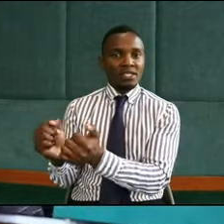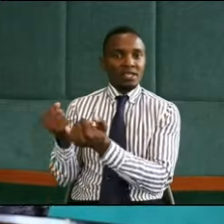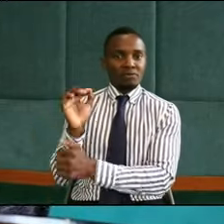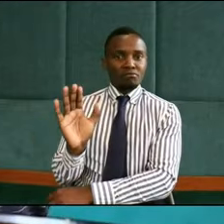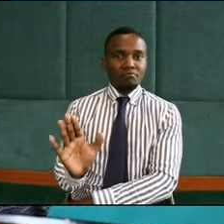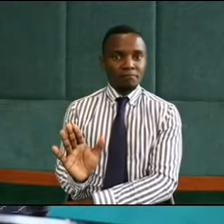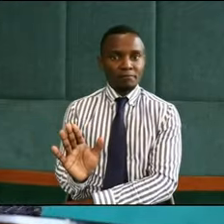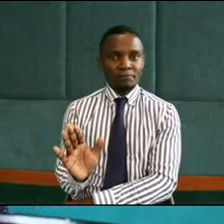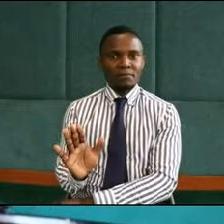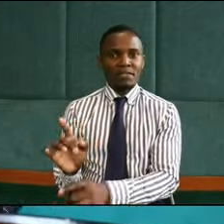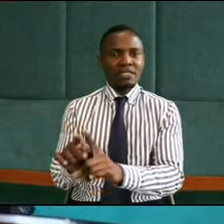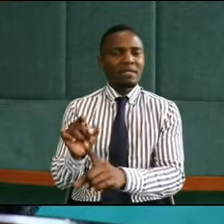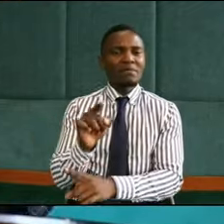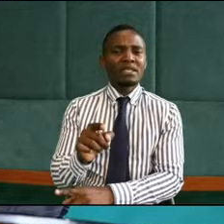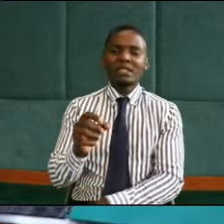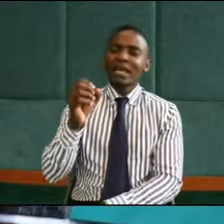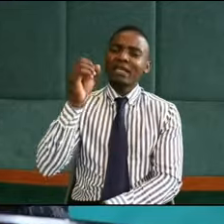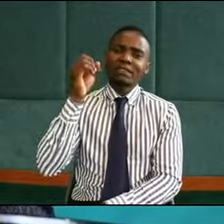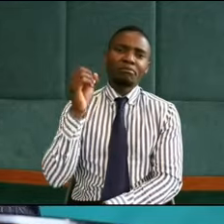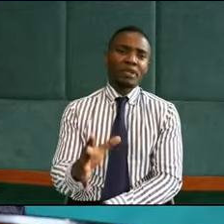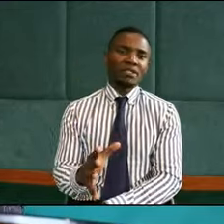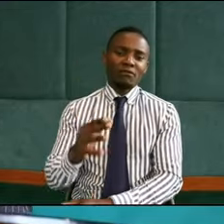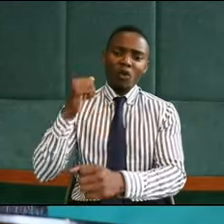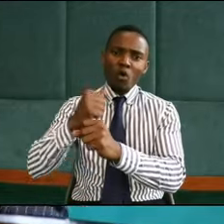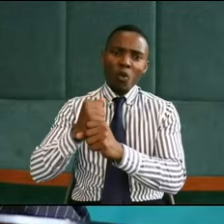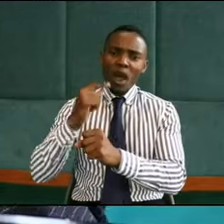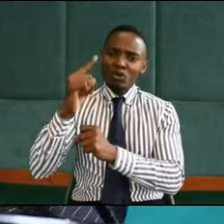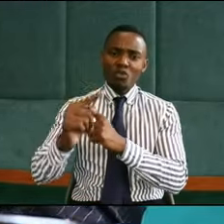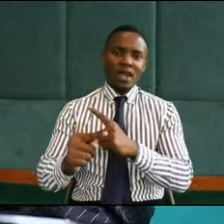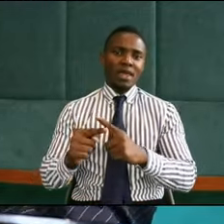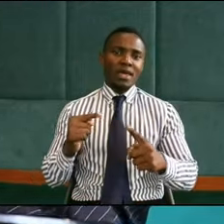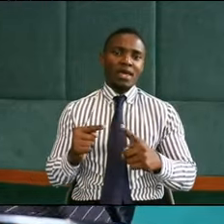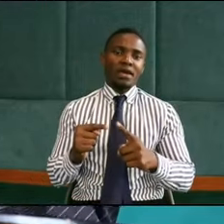was worth over a year's wage.